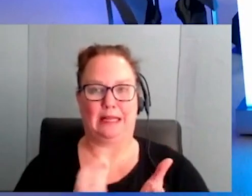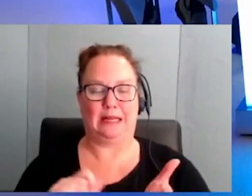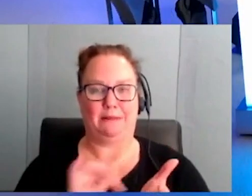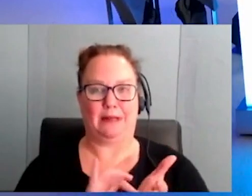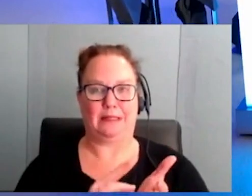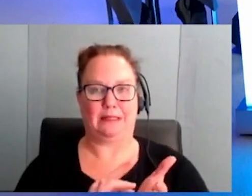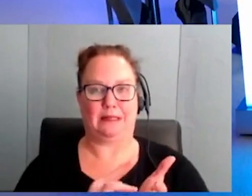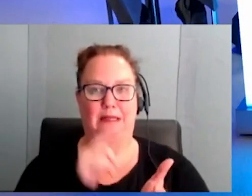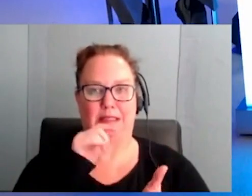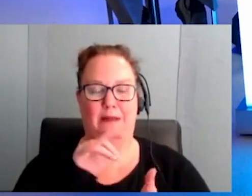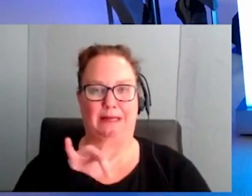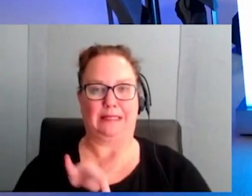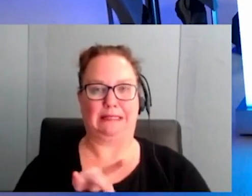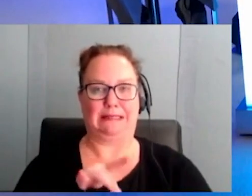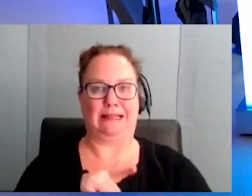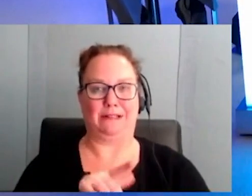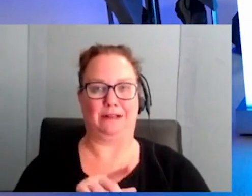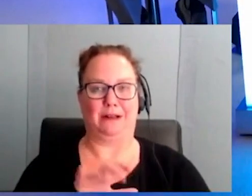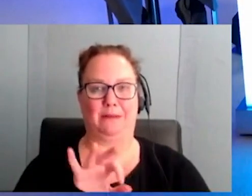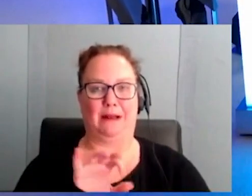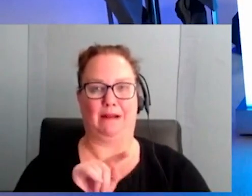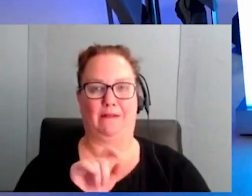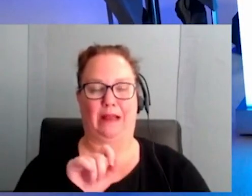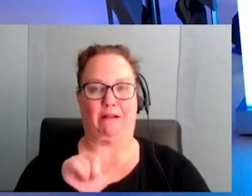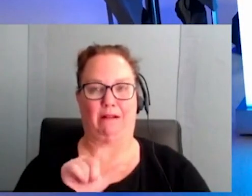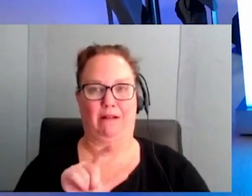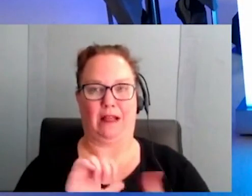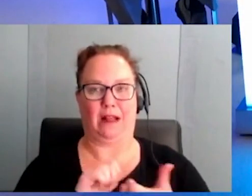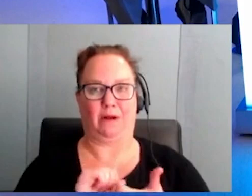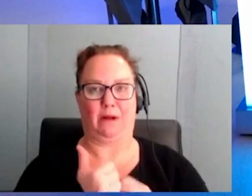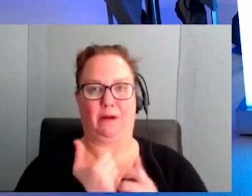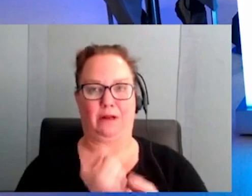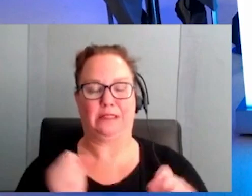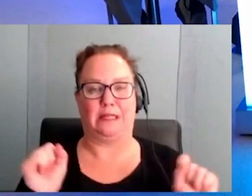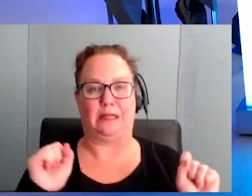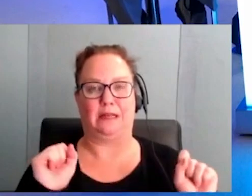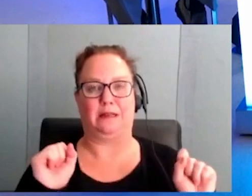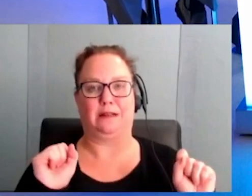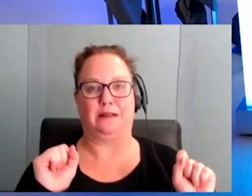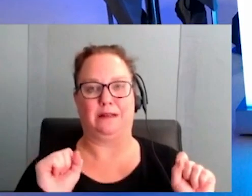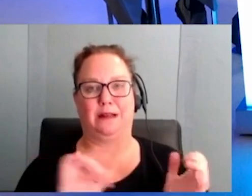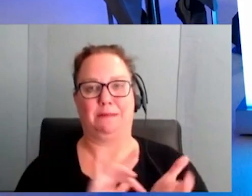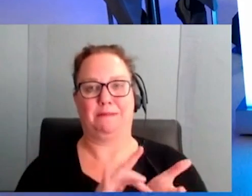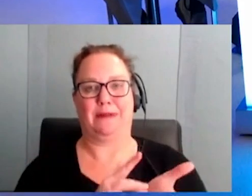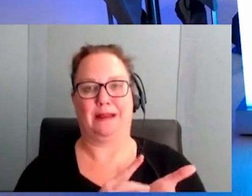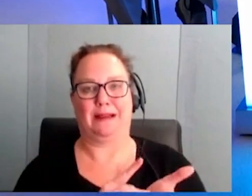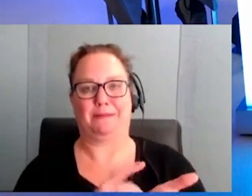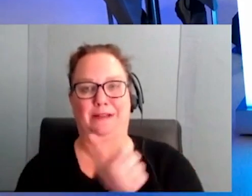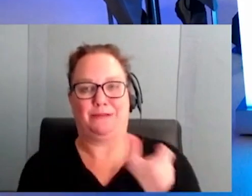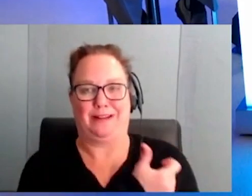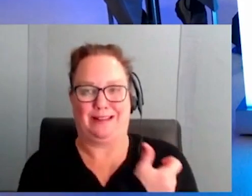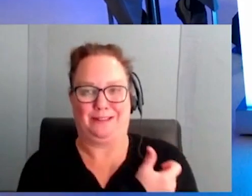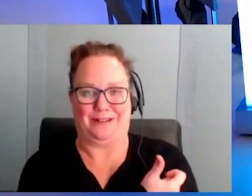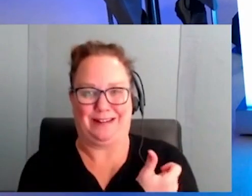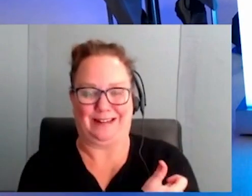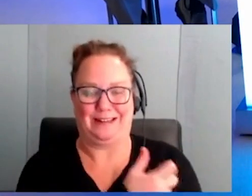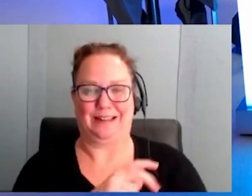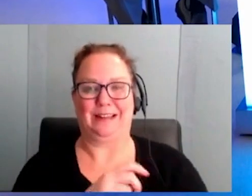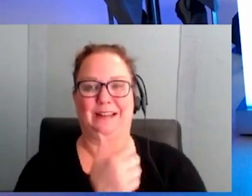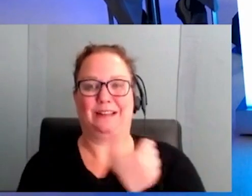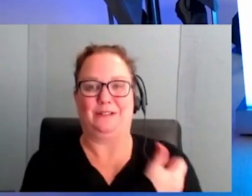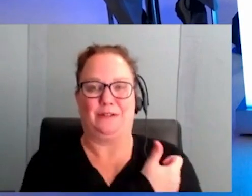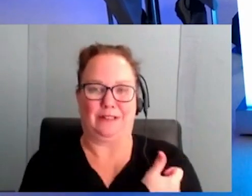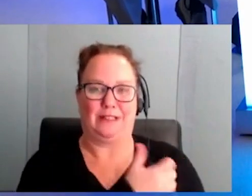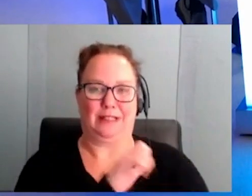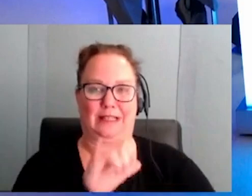not been touched by fentanyl? How do we know that it's safe? When I say medication, I meant a drug. A drug. Okay, Yes. you're just saying no, but that's why you